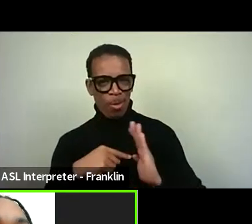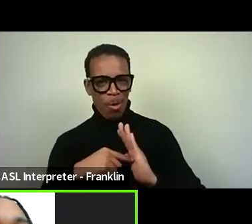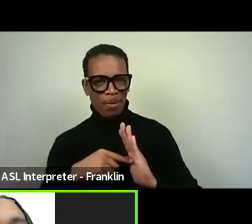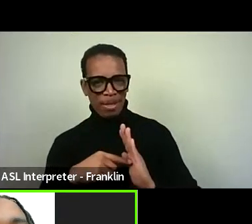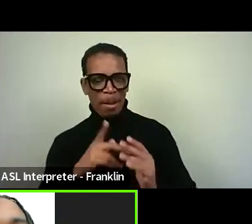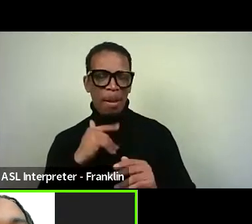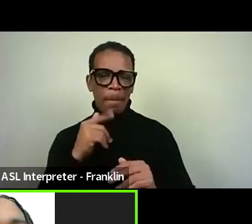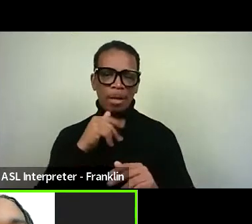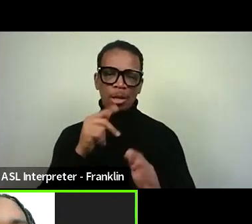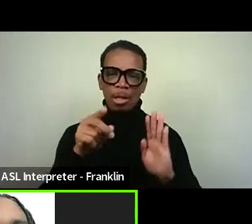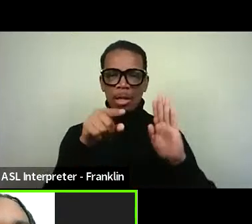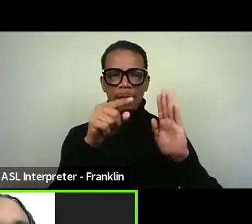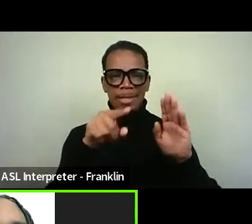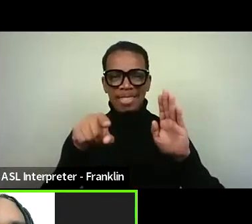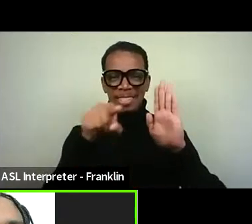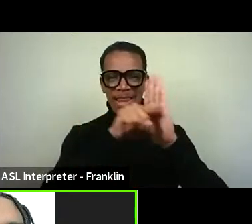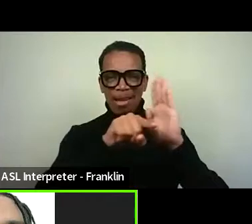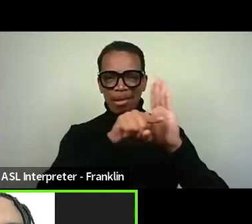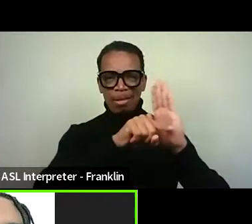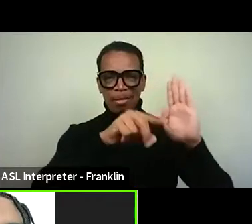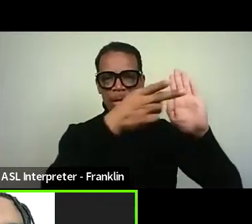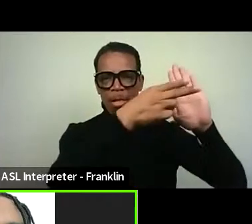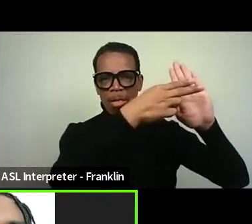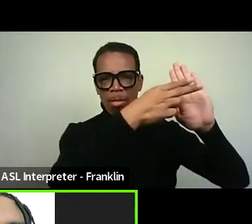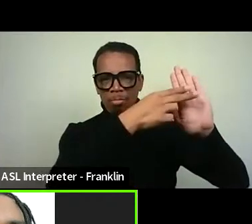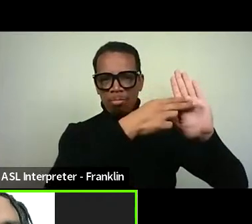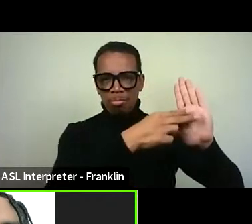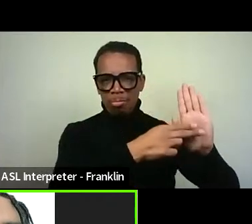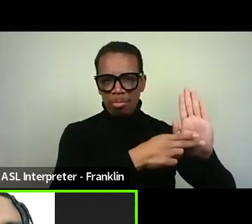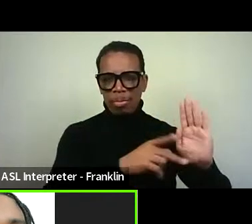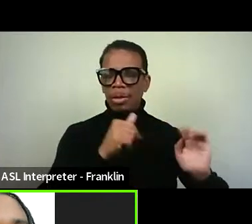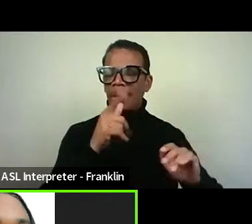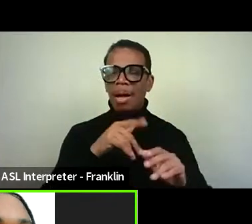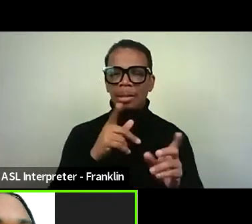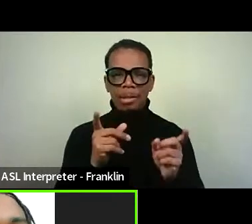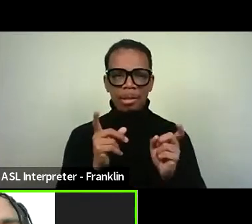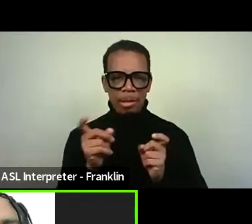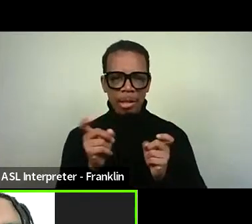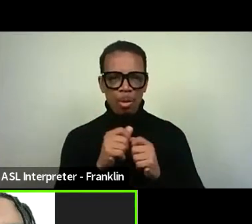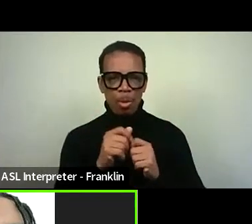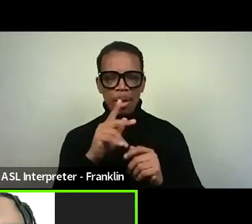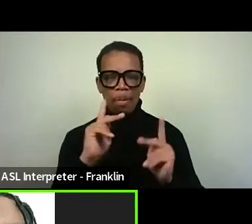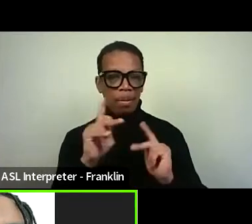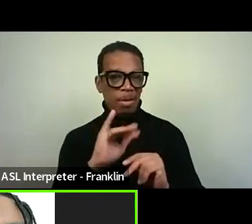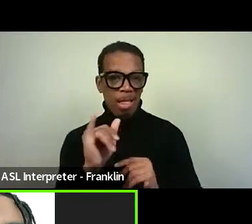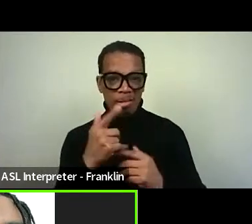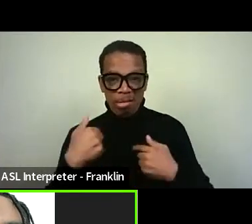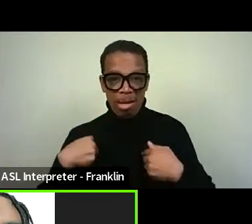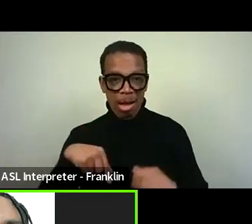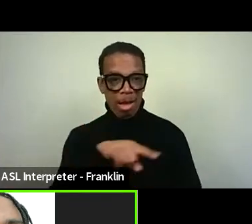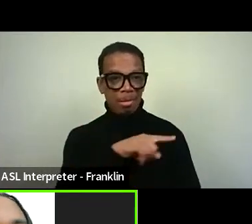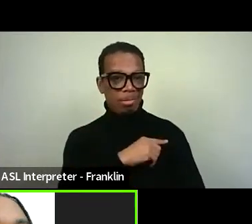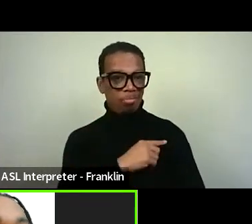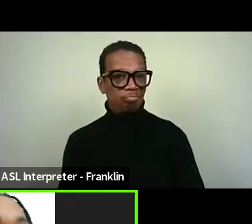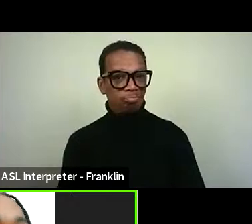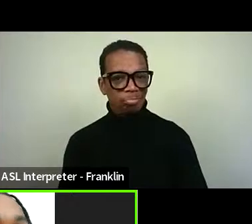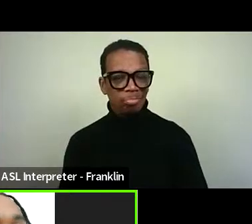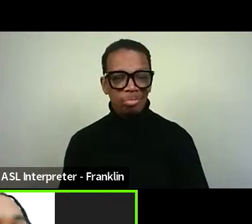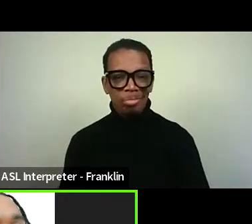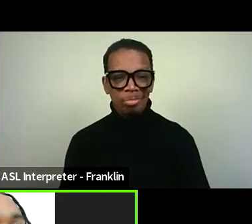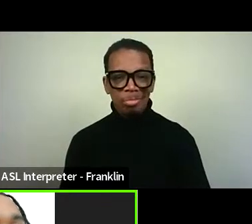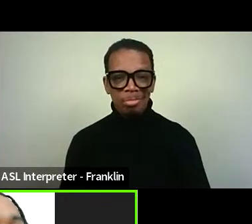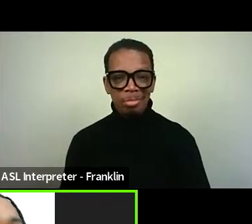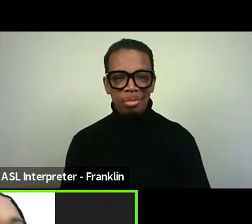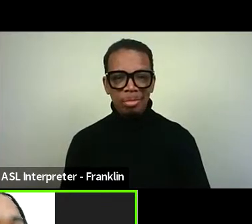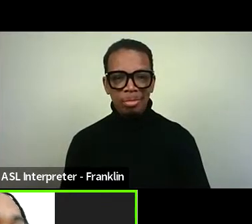the stereotypes that they were taught within their communities, not dealing with people like us. And